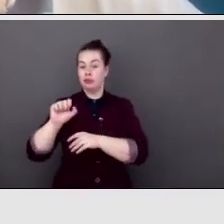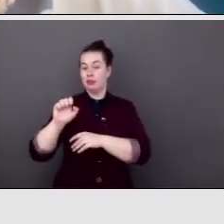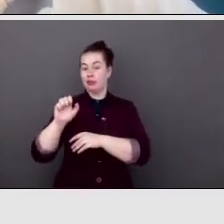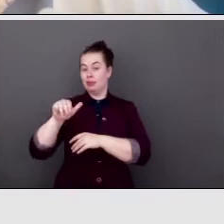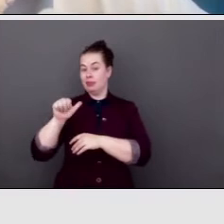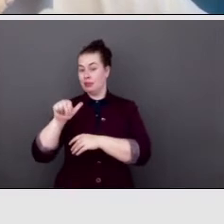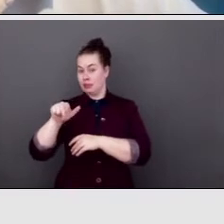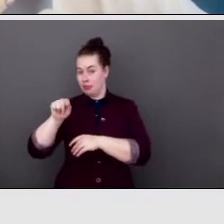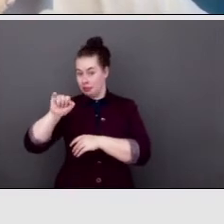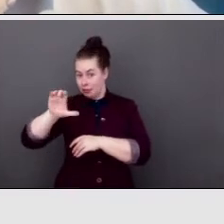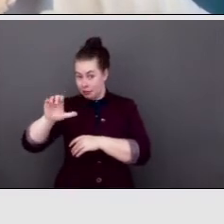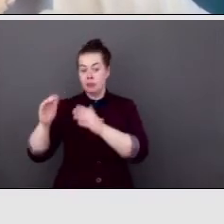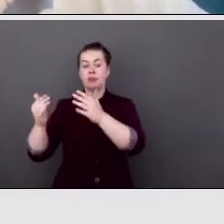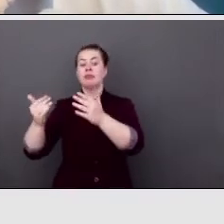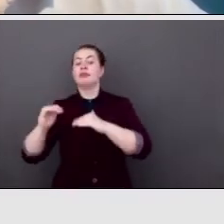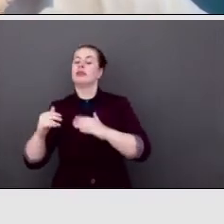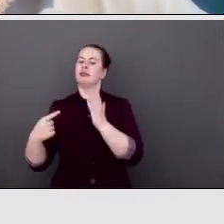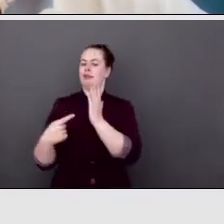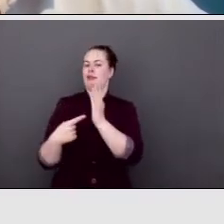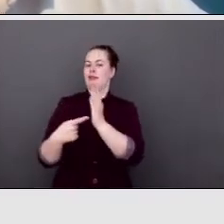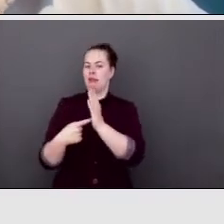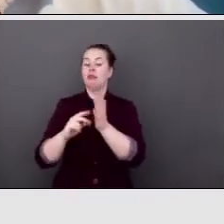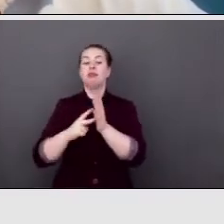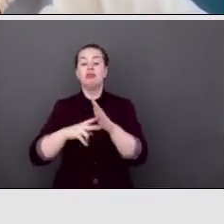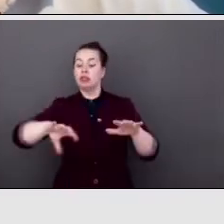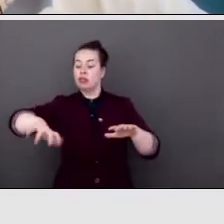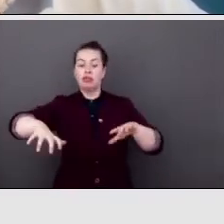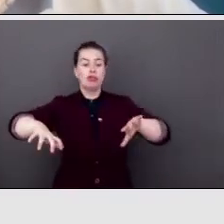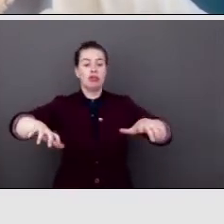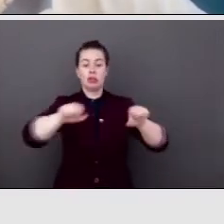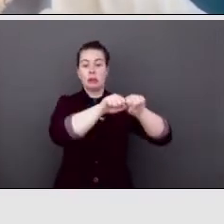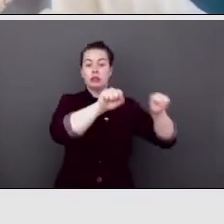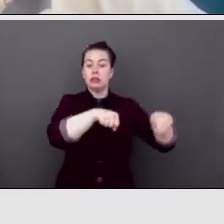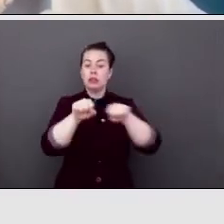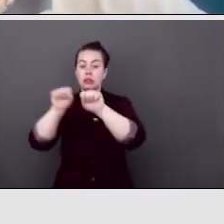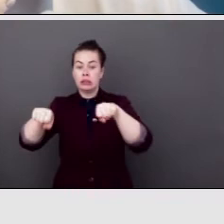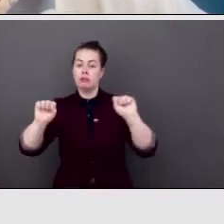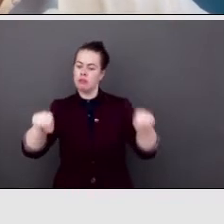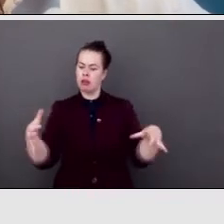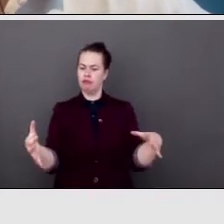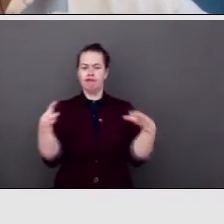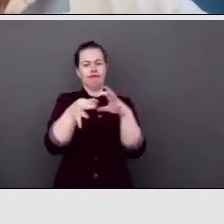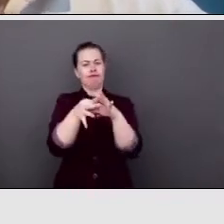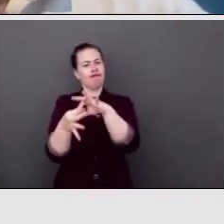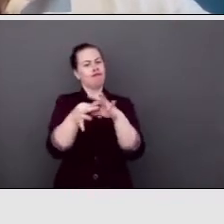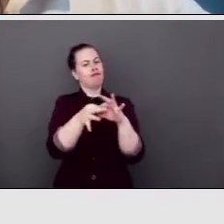principles, so that we can manage interoperability with a specific